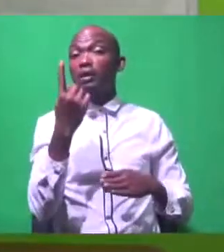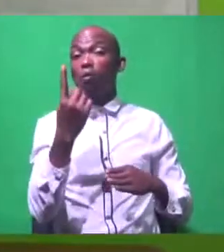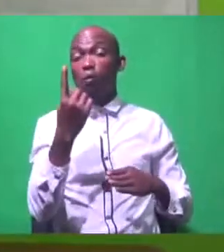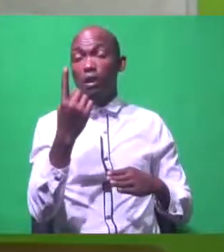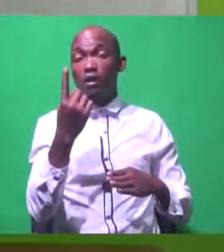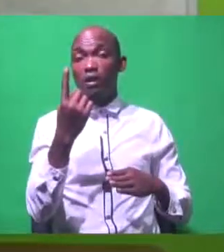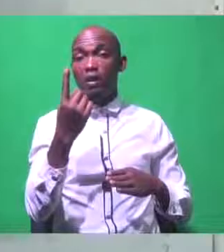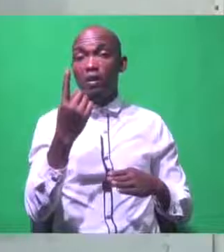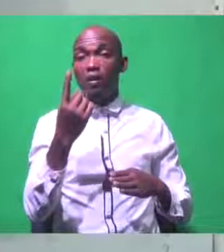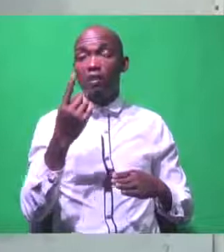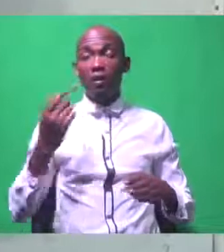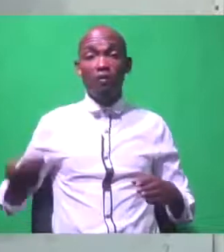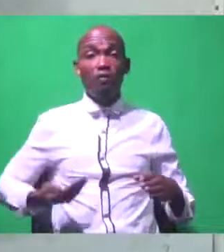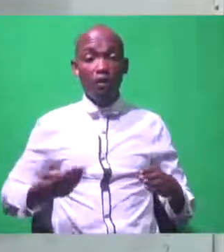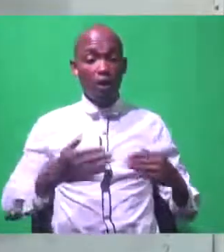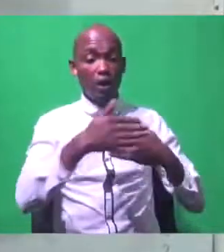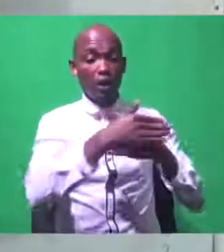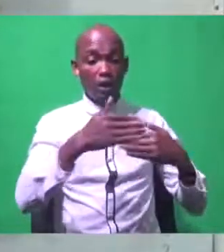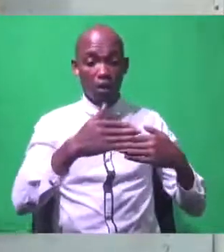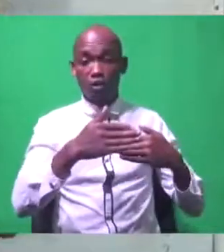brought by